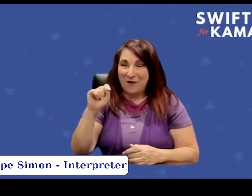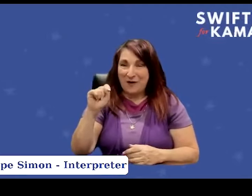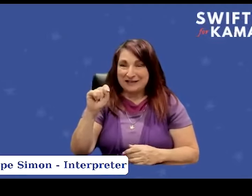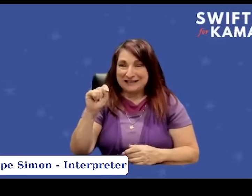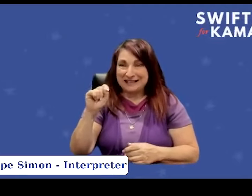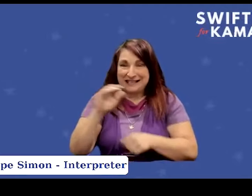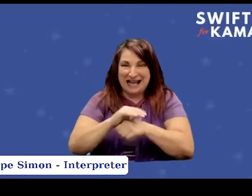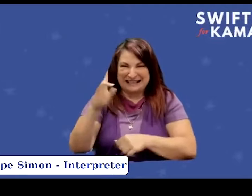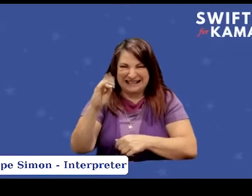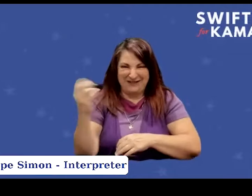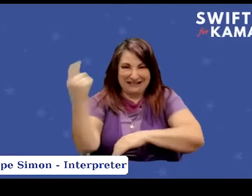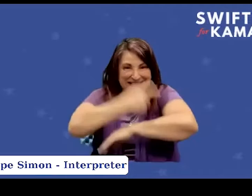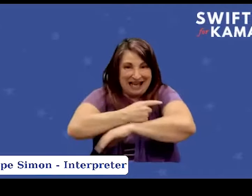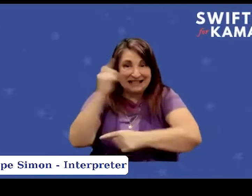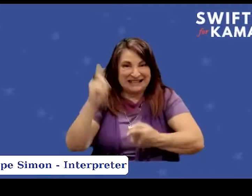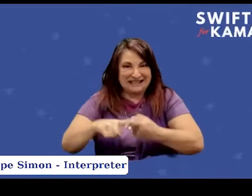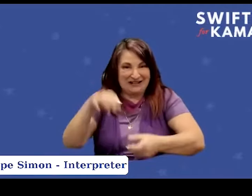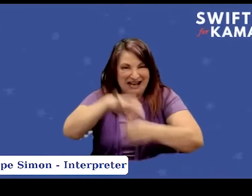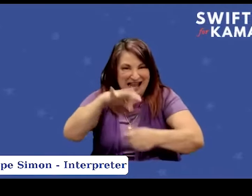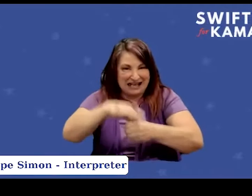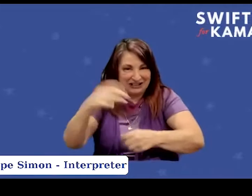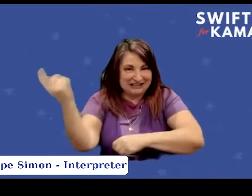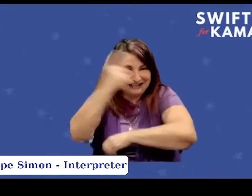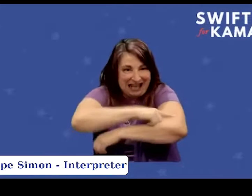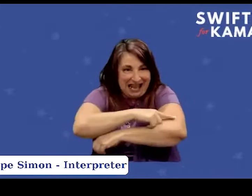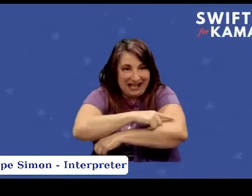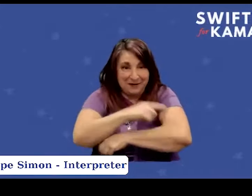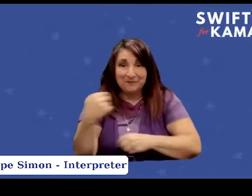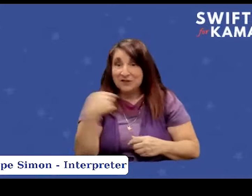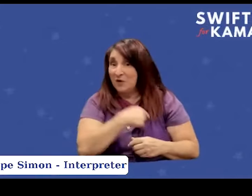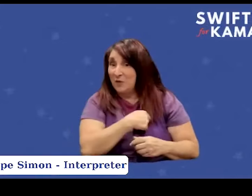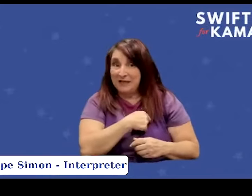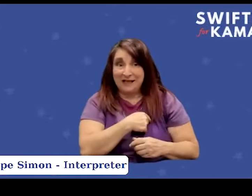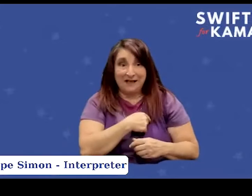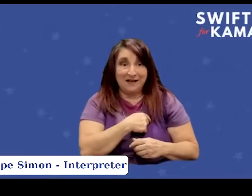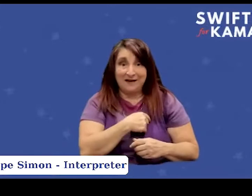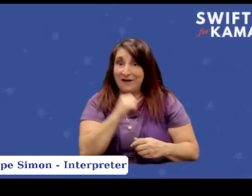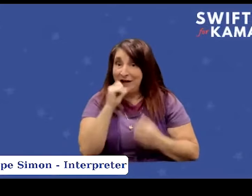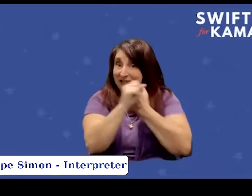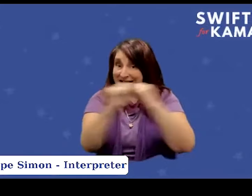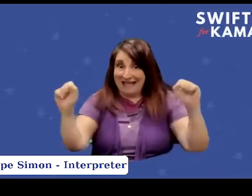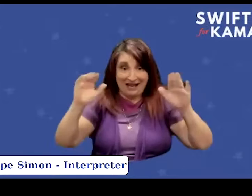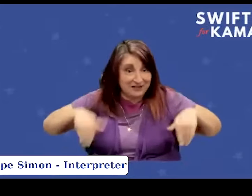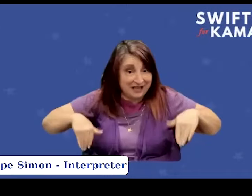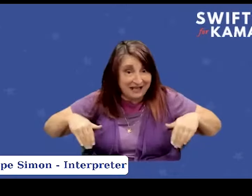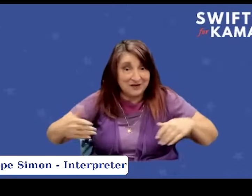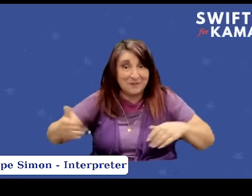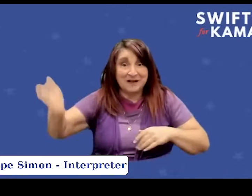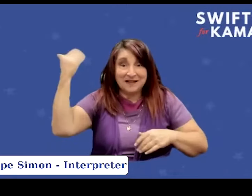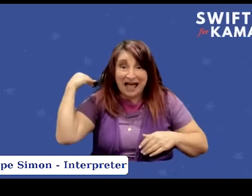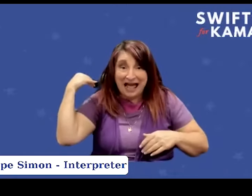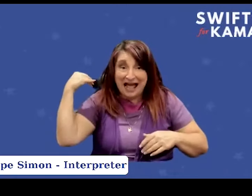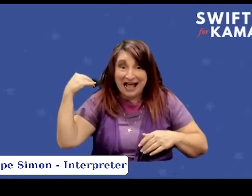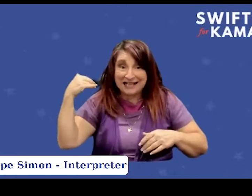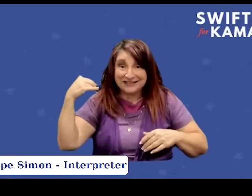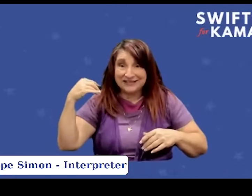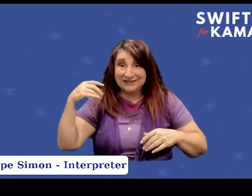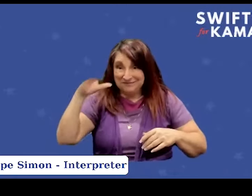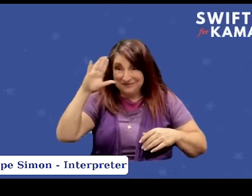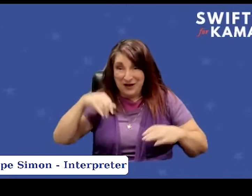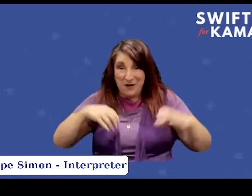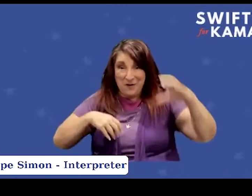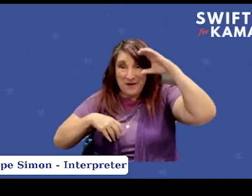woods yet. And so as we know from the last solar eclipse, Donald Trump will stare directly in the sun,